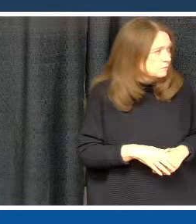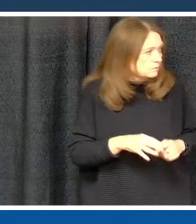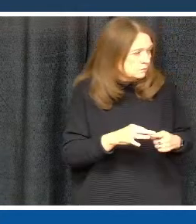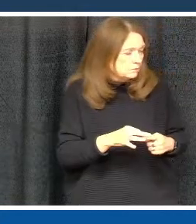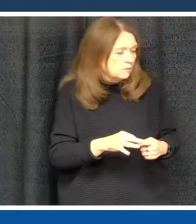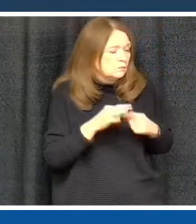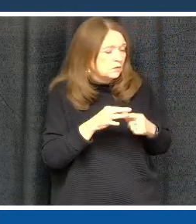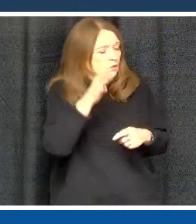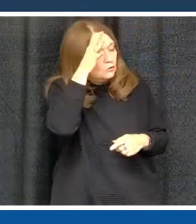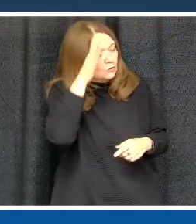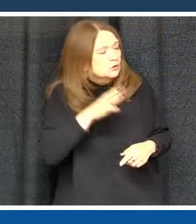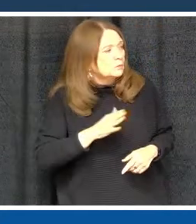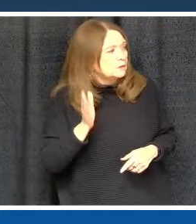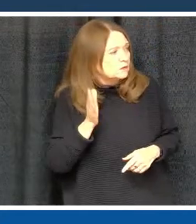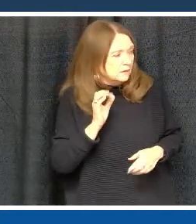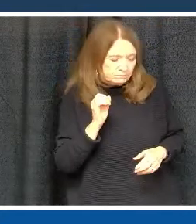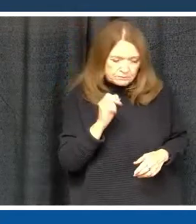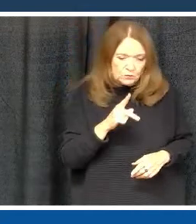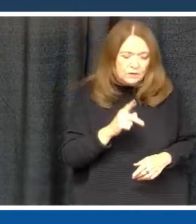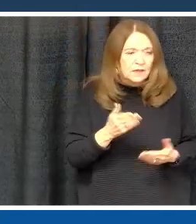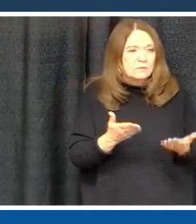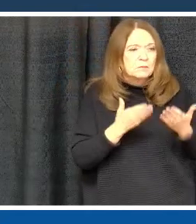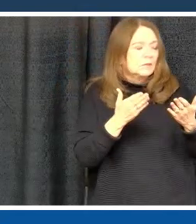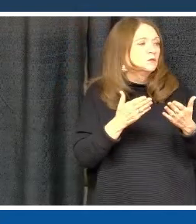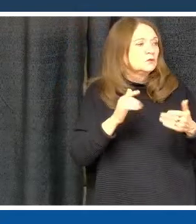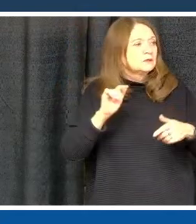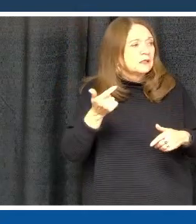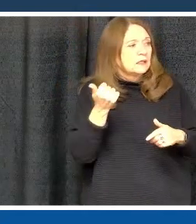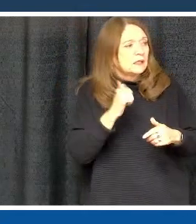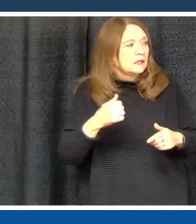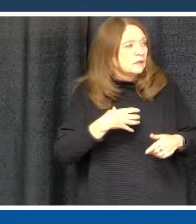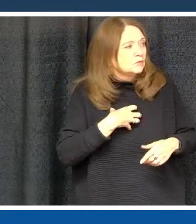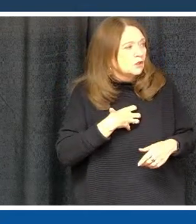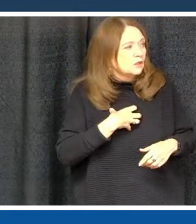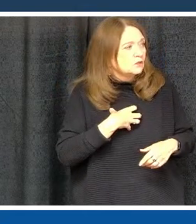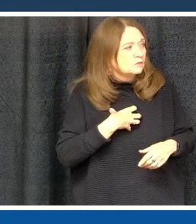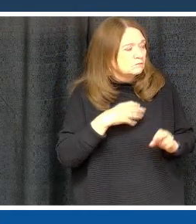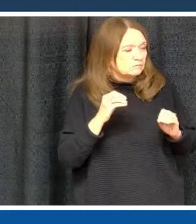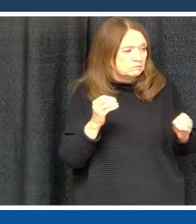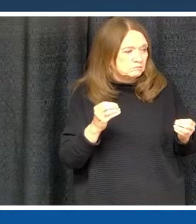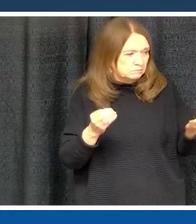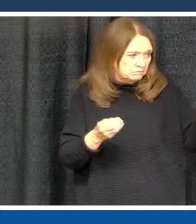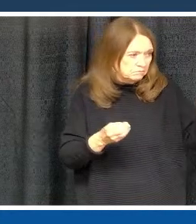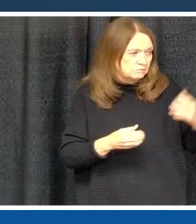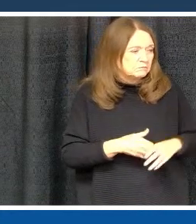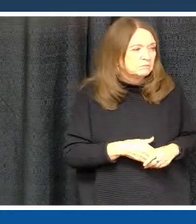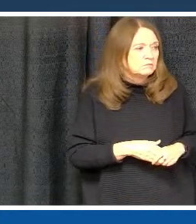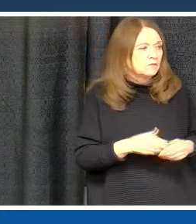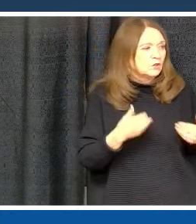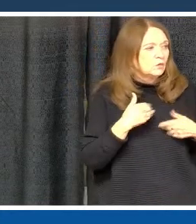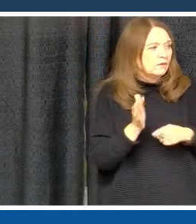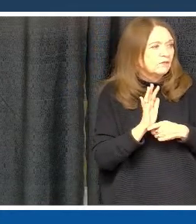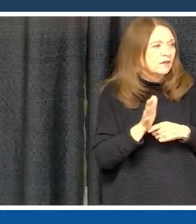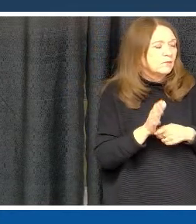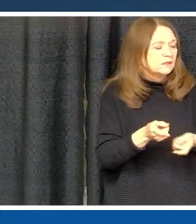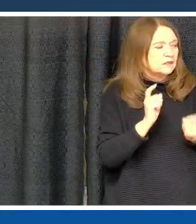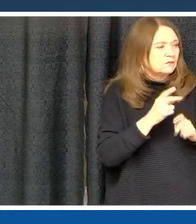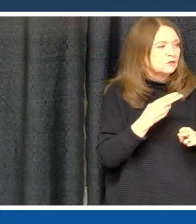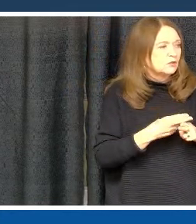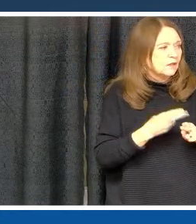particular gentleman to speak. Okay. Motion is second. Any objection to that? Hearing none. You have 5 minutes. Give us your